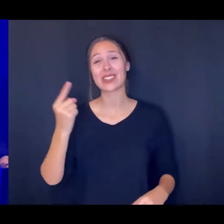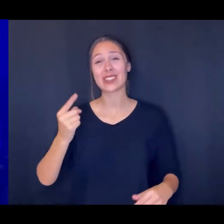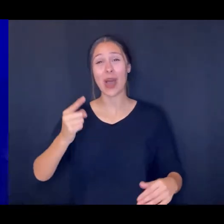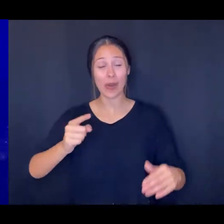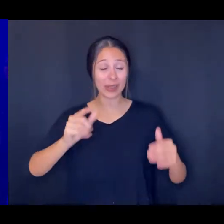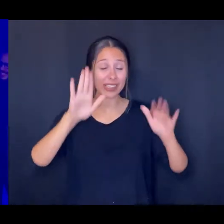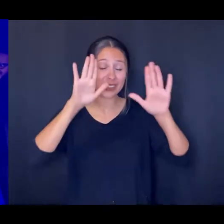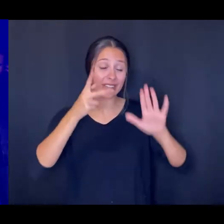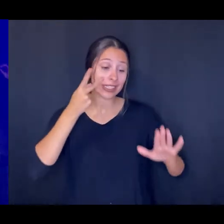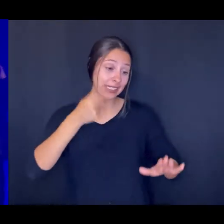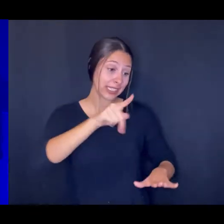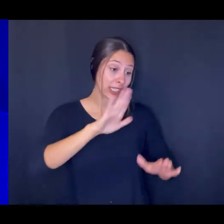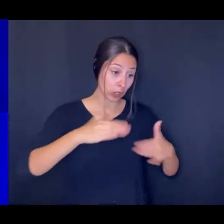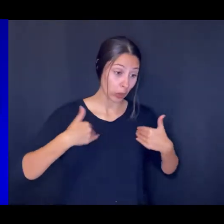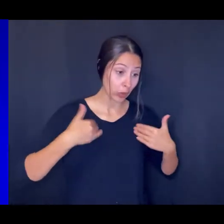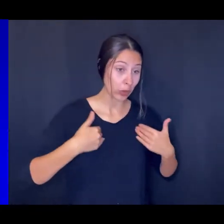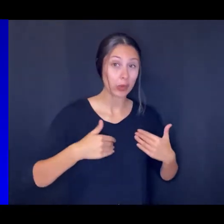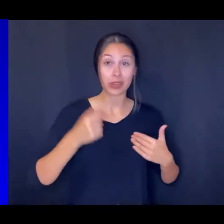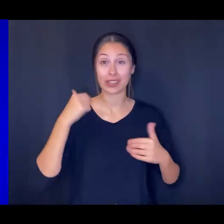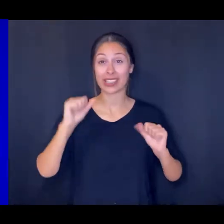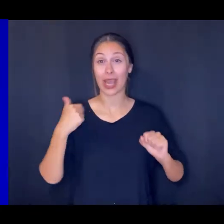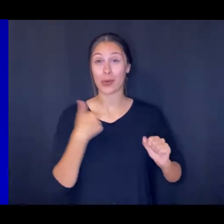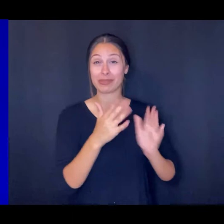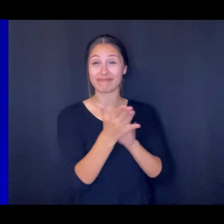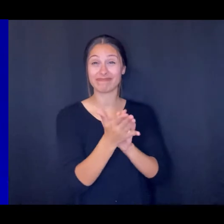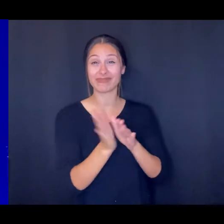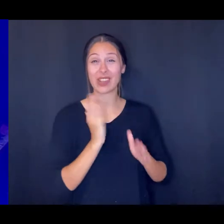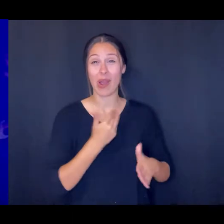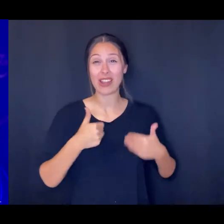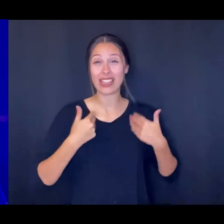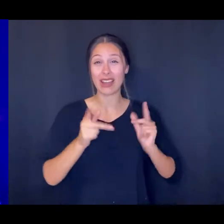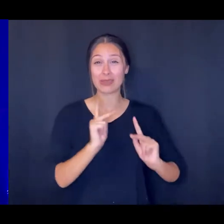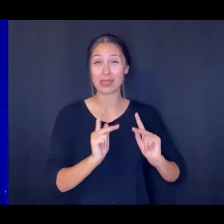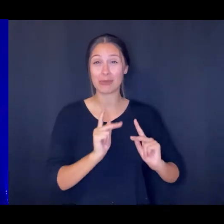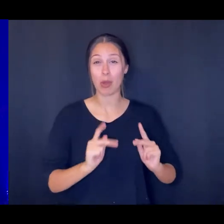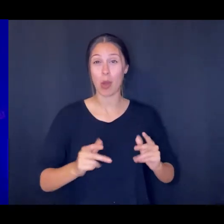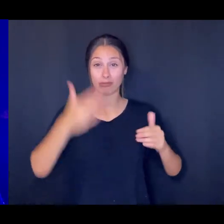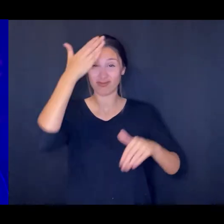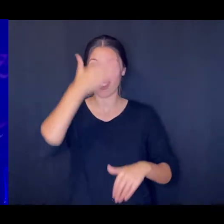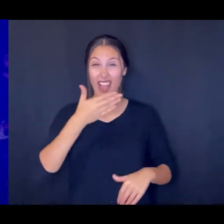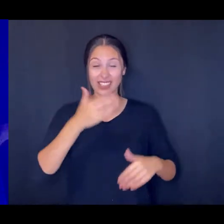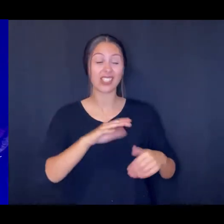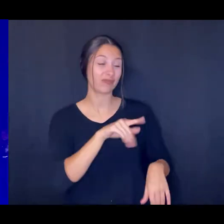Youth, it's always great to see the youth. Can we give it up for our young people? The